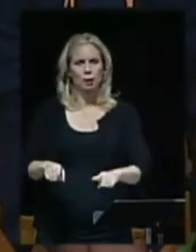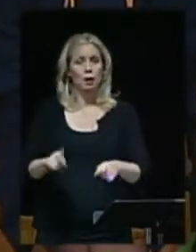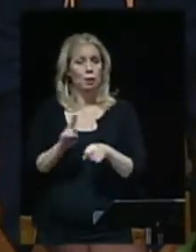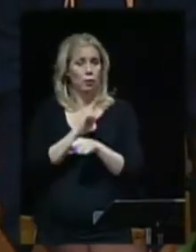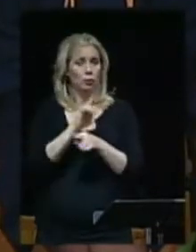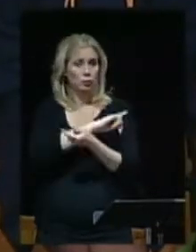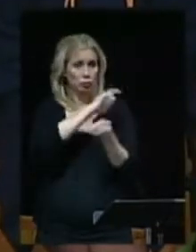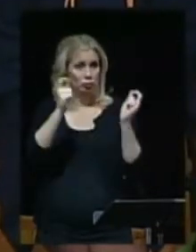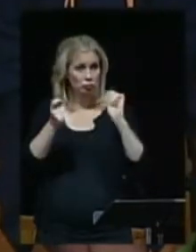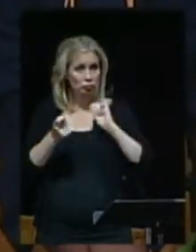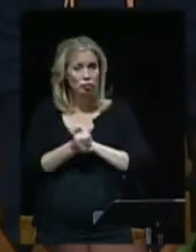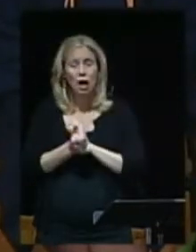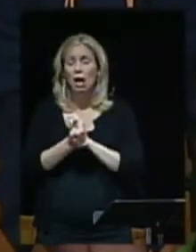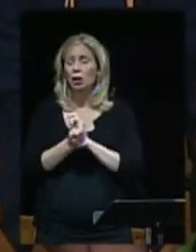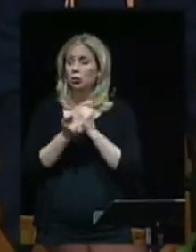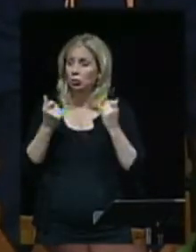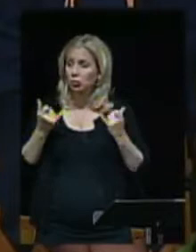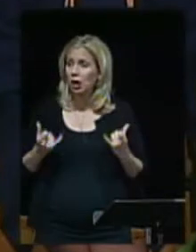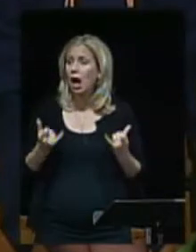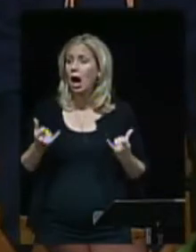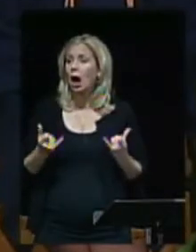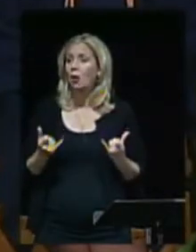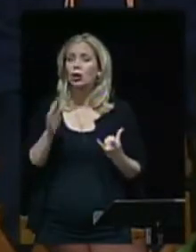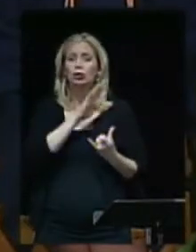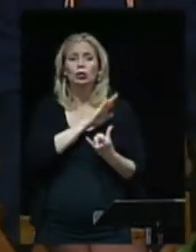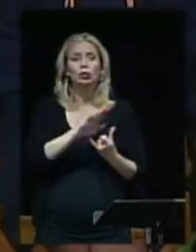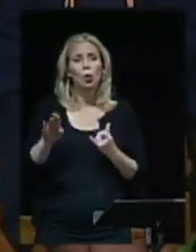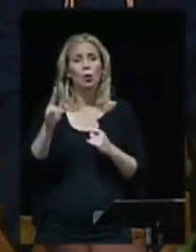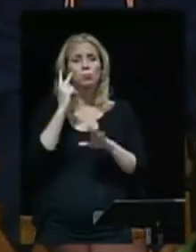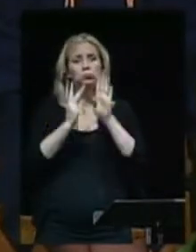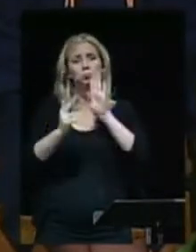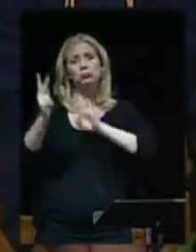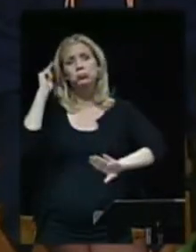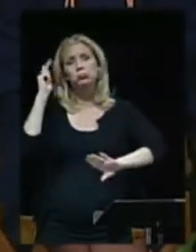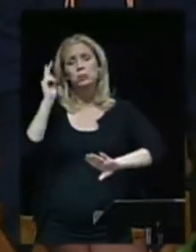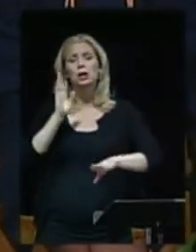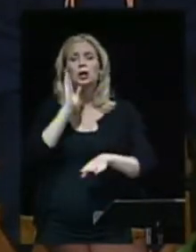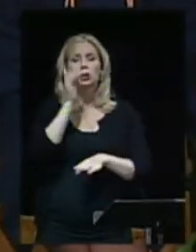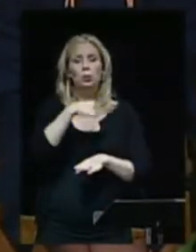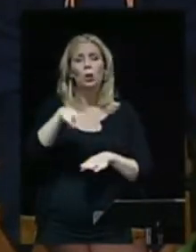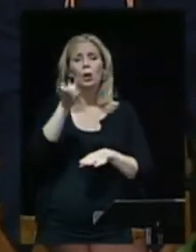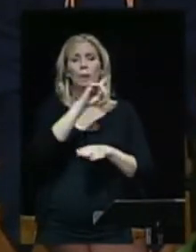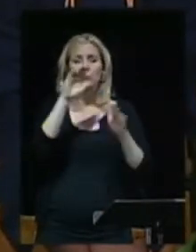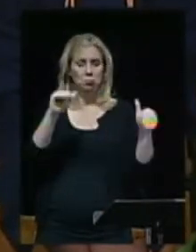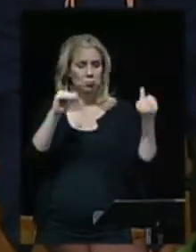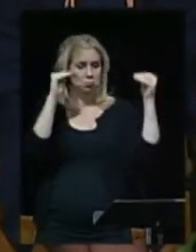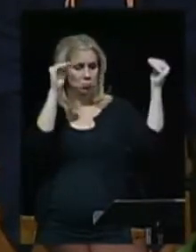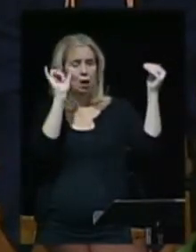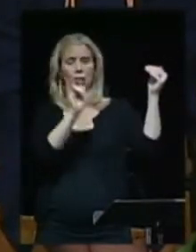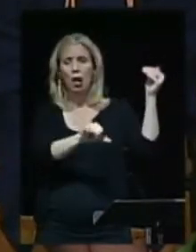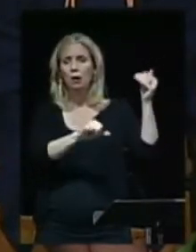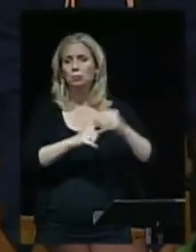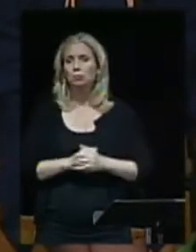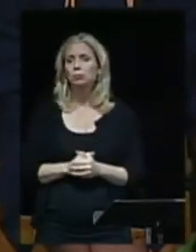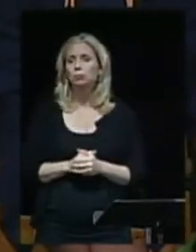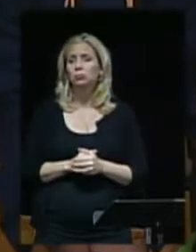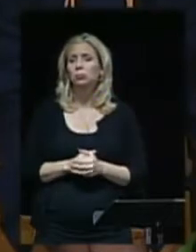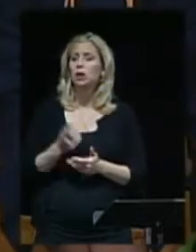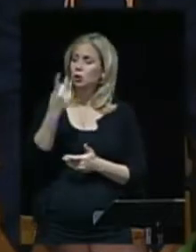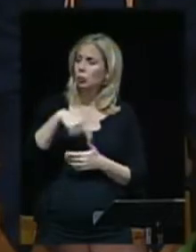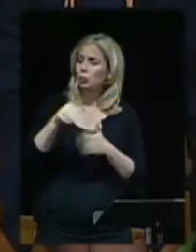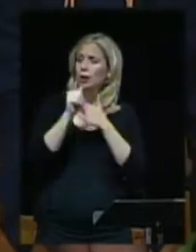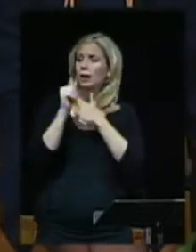current status quo is the legacy which you will be someday measured as millennials. It is incumbent upon you to lead the way